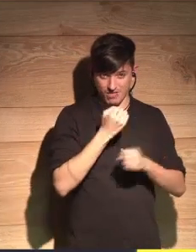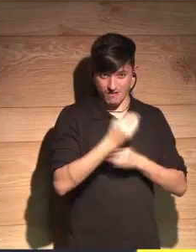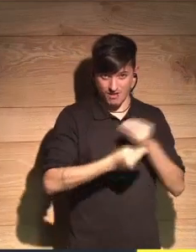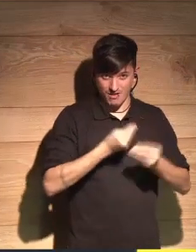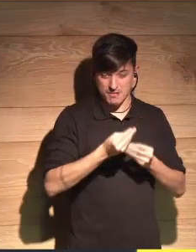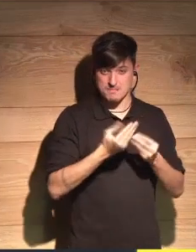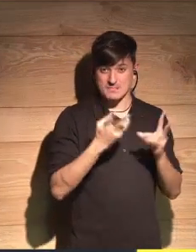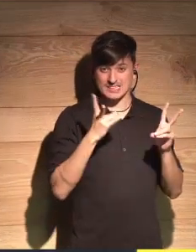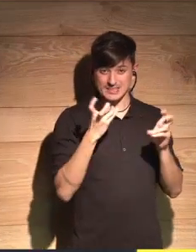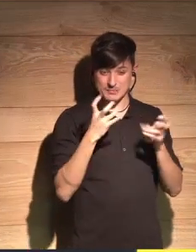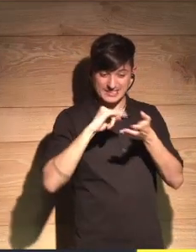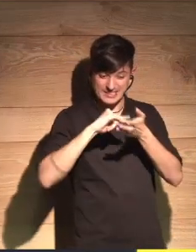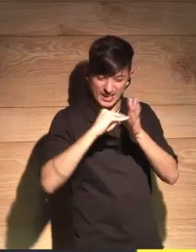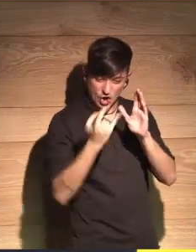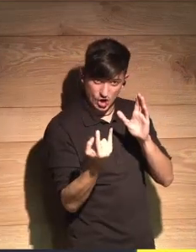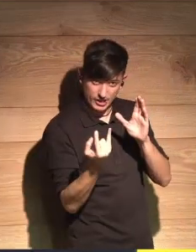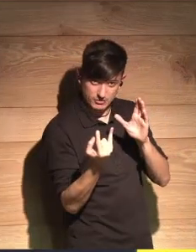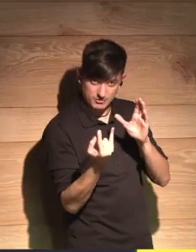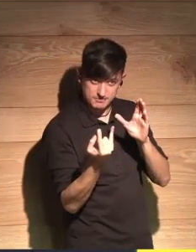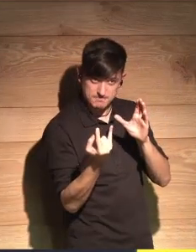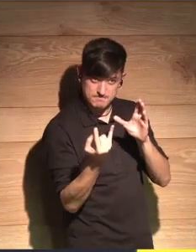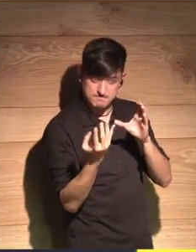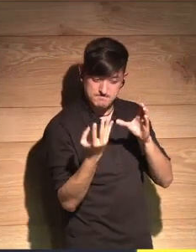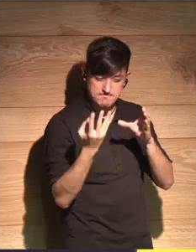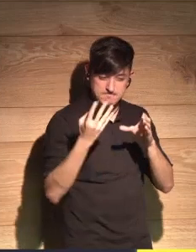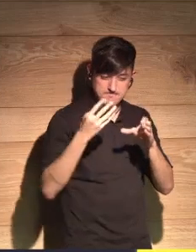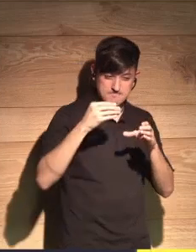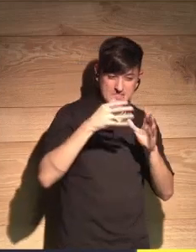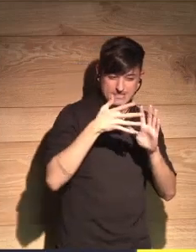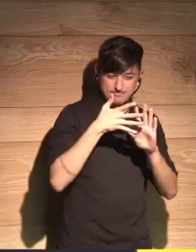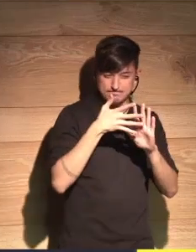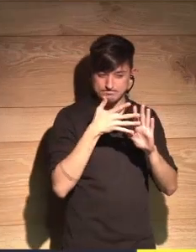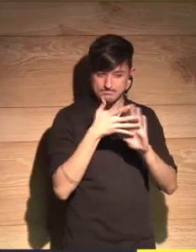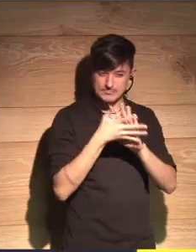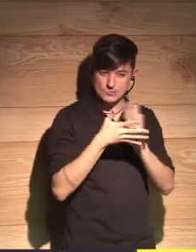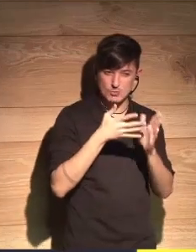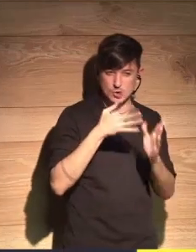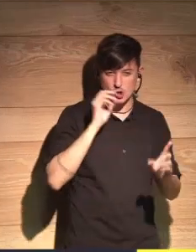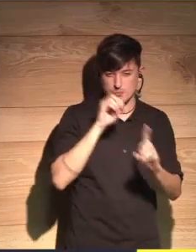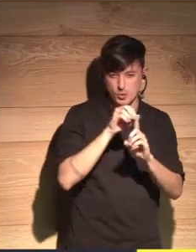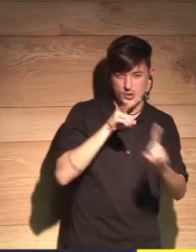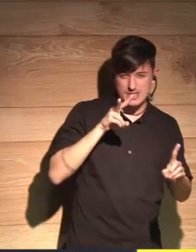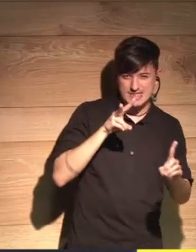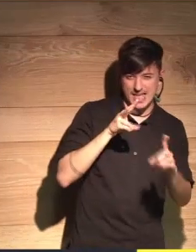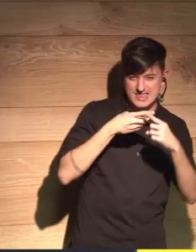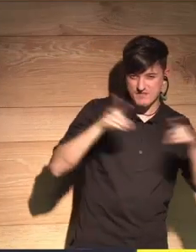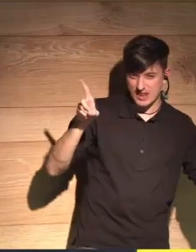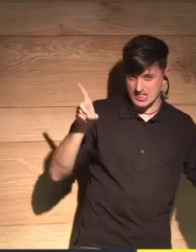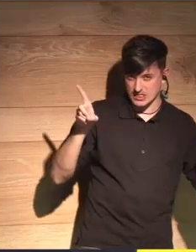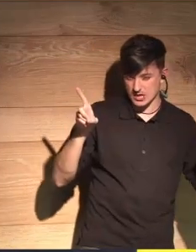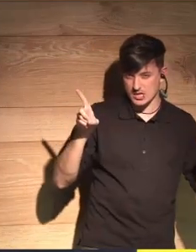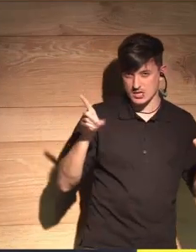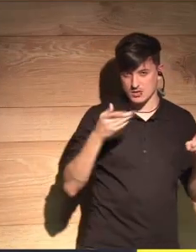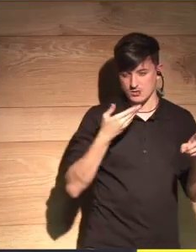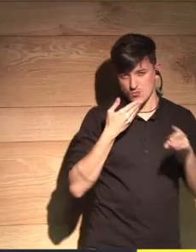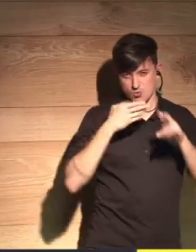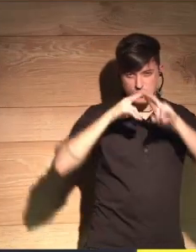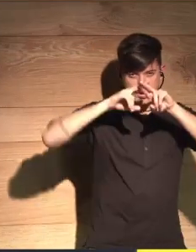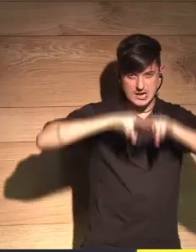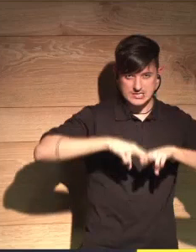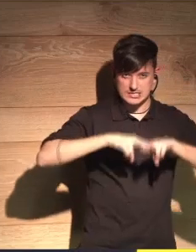I'm carrying out now, where technological issues enter through a different type